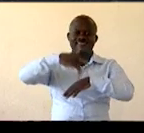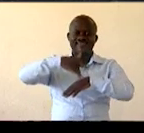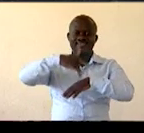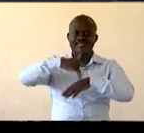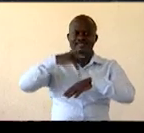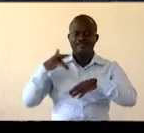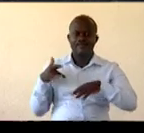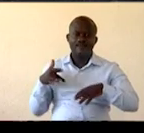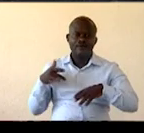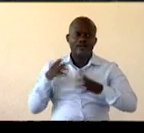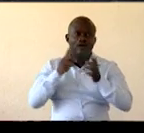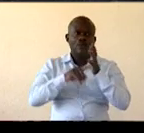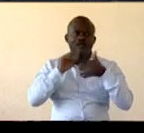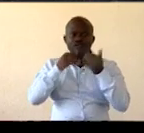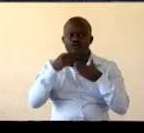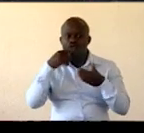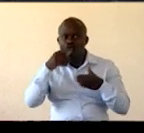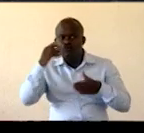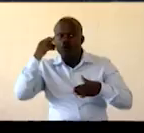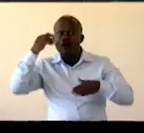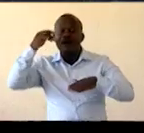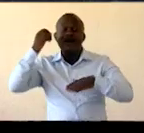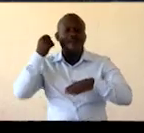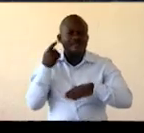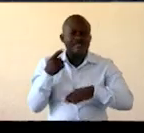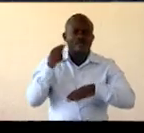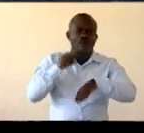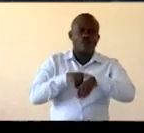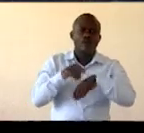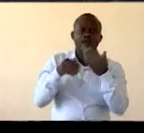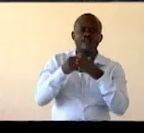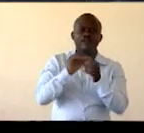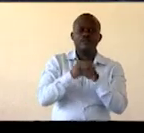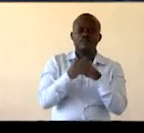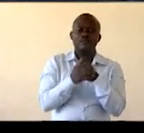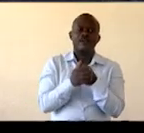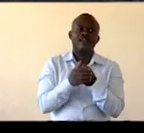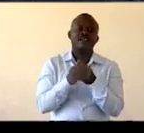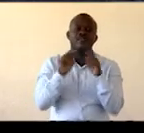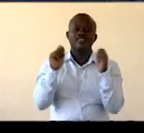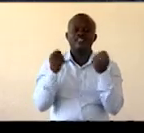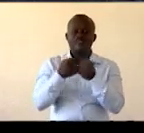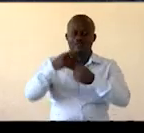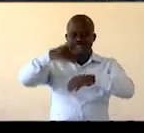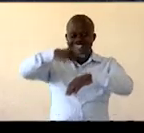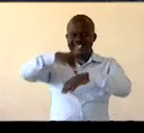what do you understand when you meet the term sensitivity?